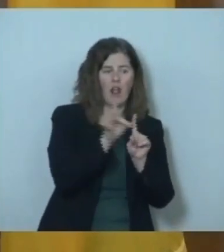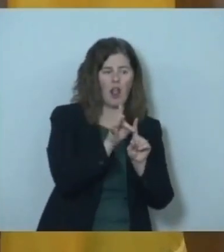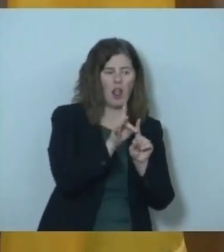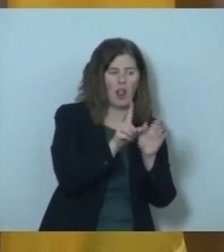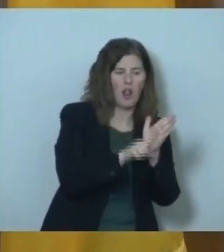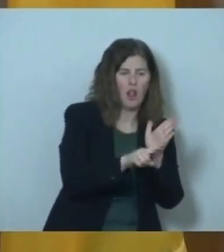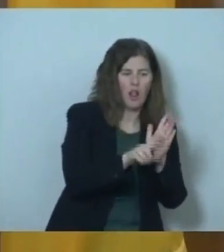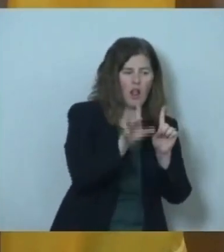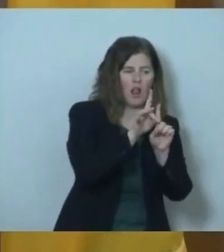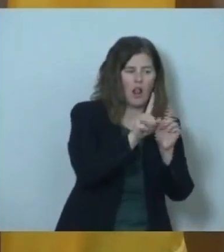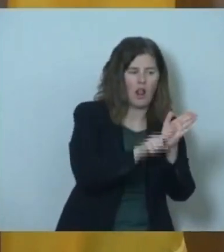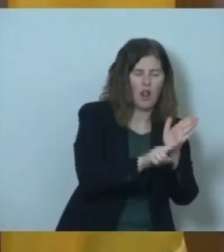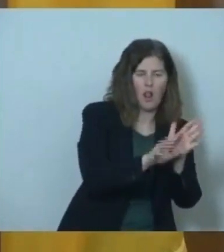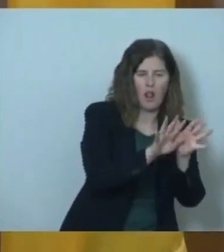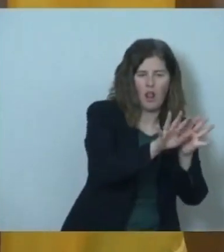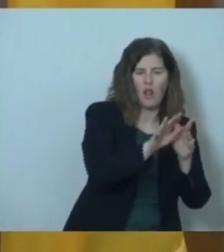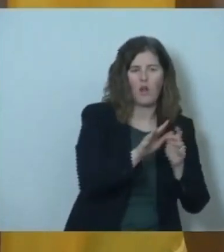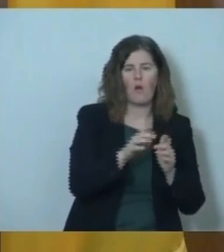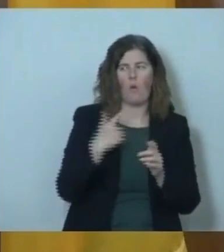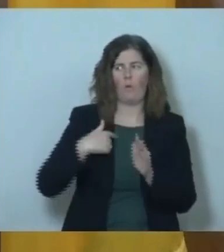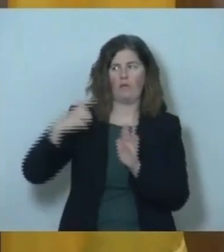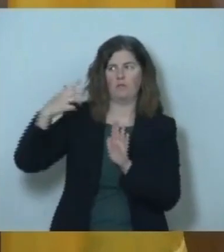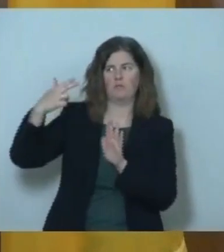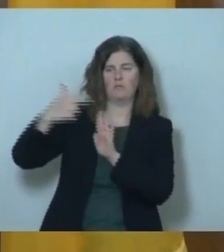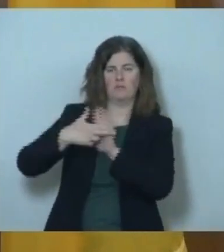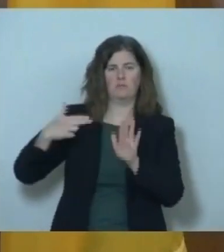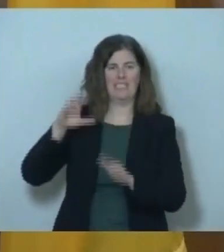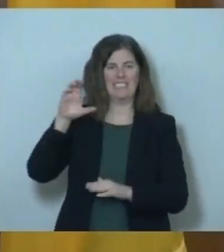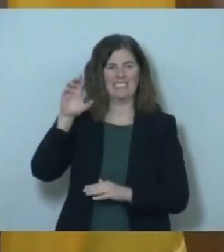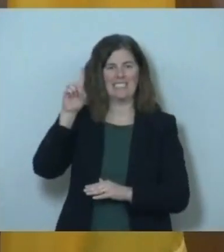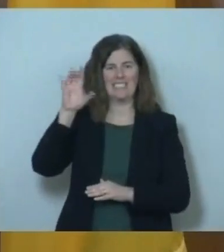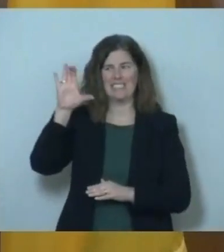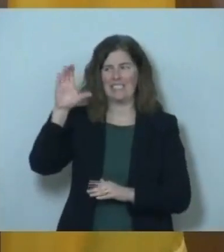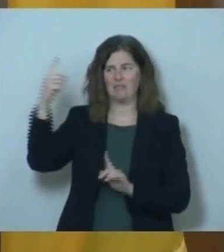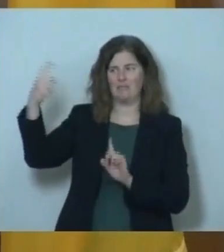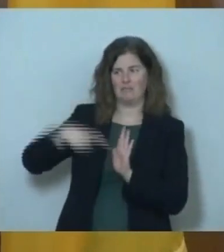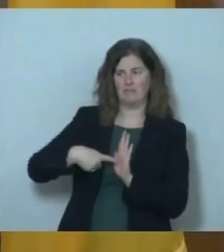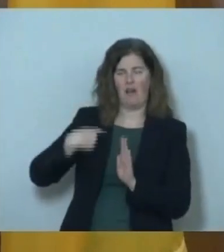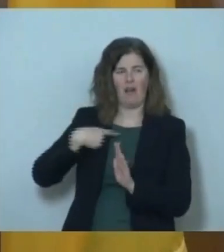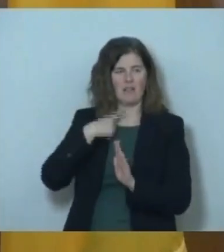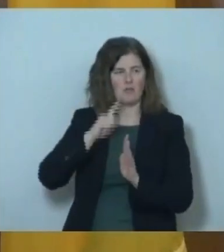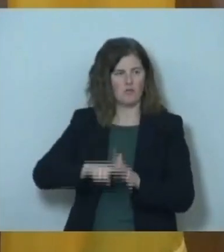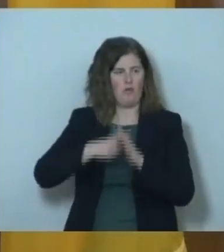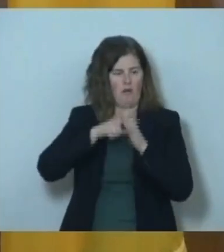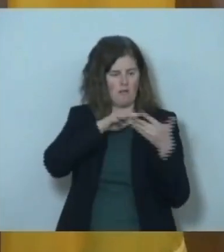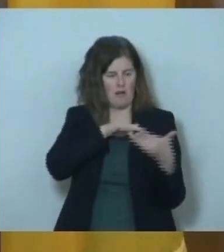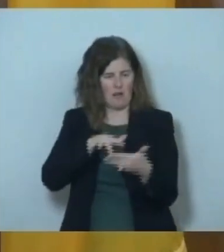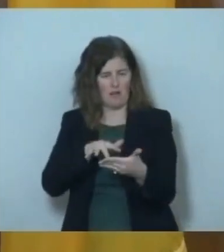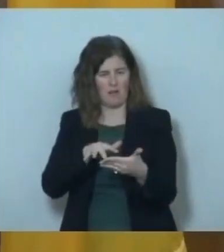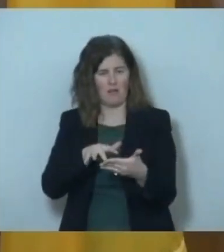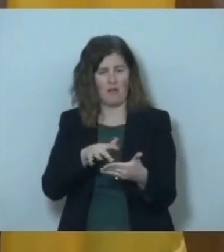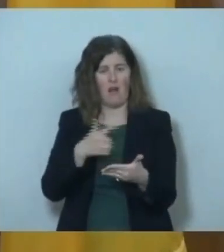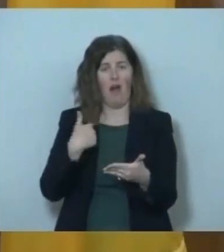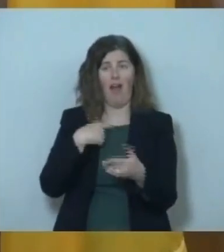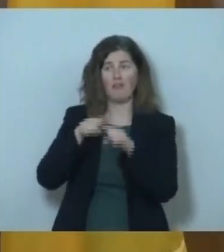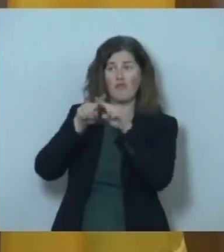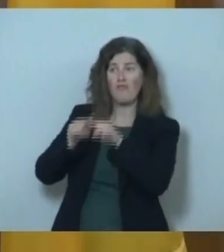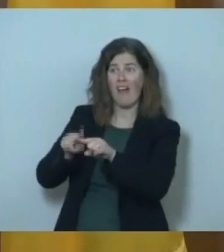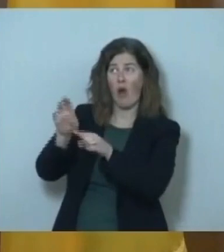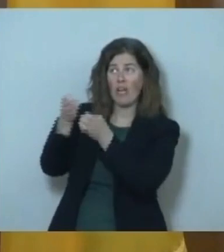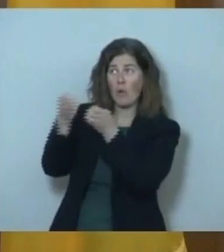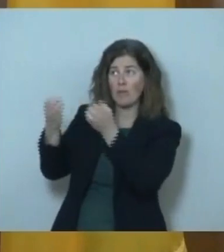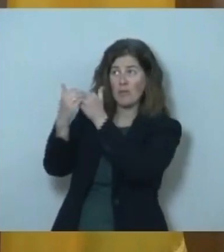plan once we were identified as one of the CDC pilot states. Because I have to rely on a supply